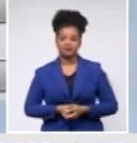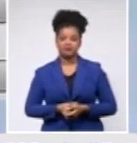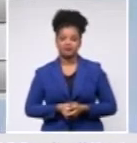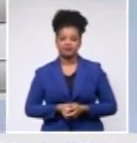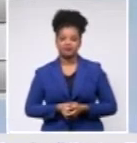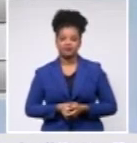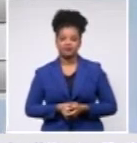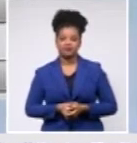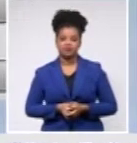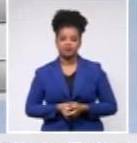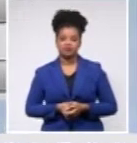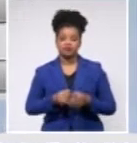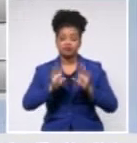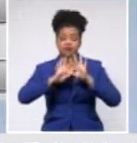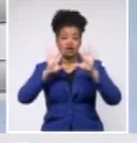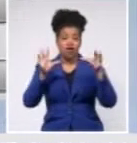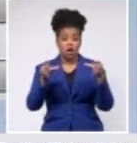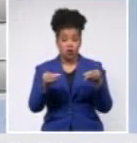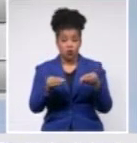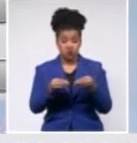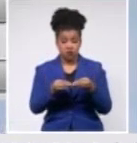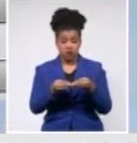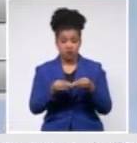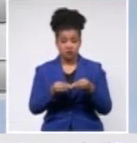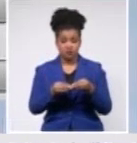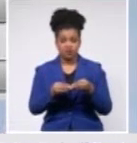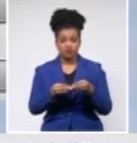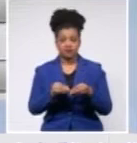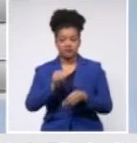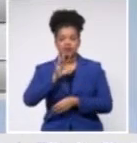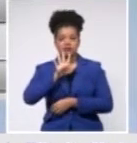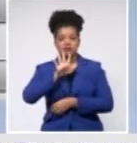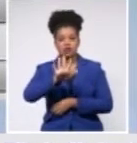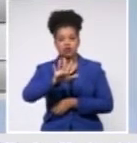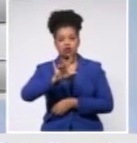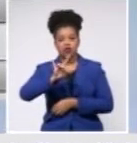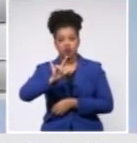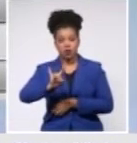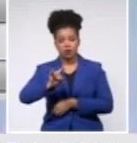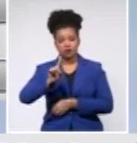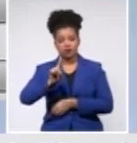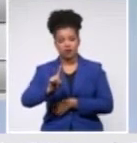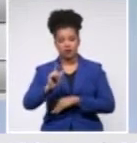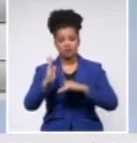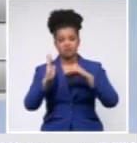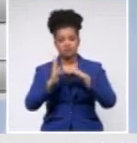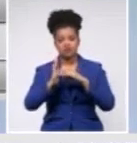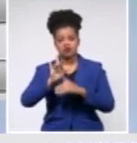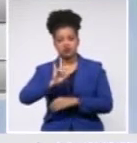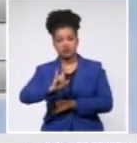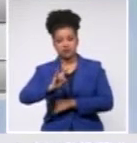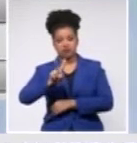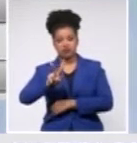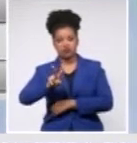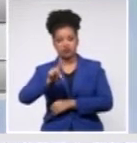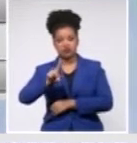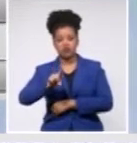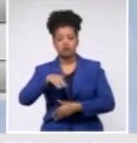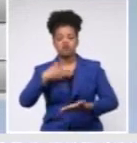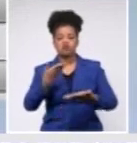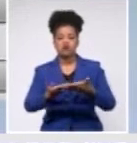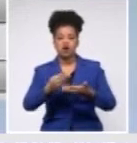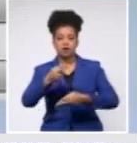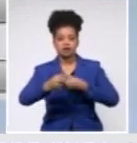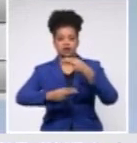45 tested positive for COVID-19. That's 45 people with the virus.